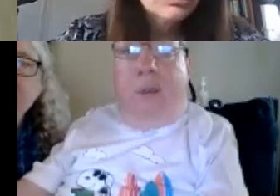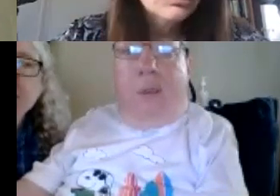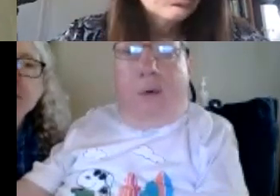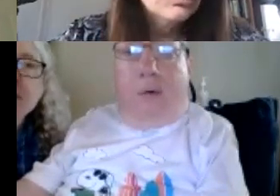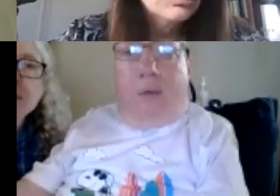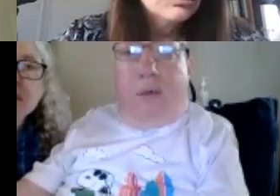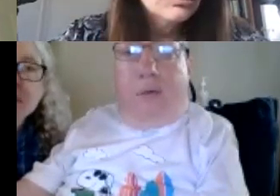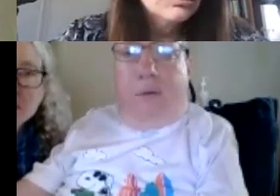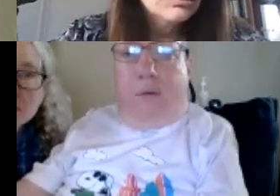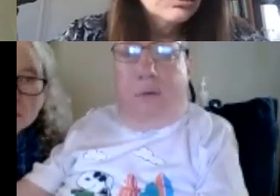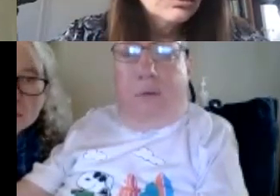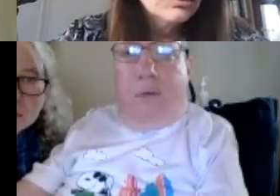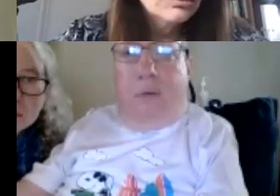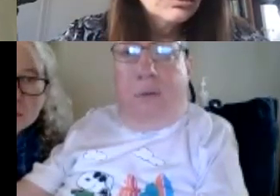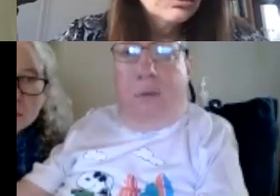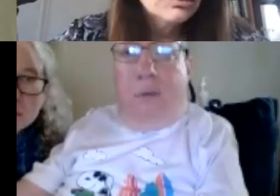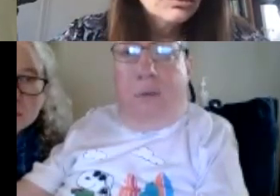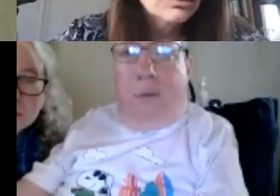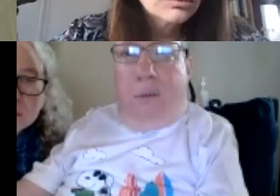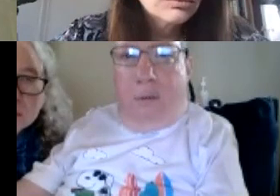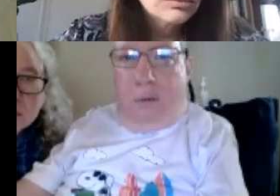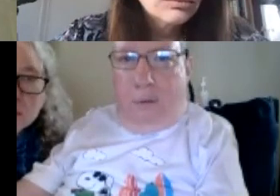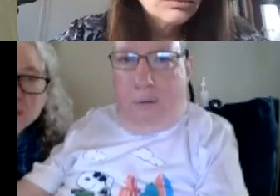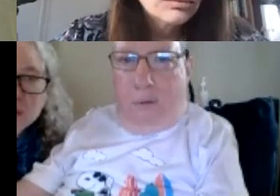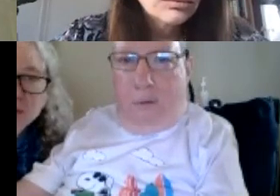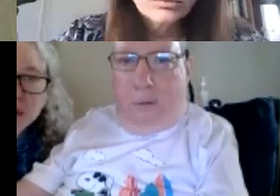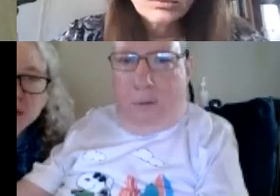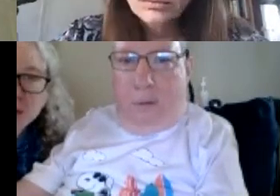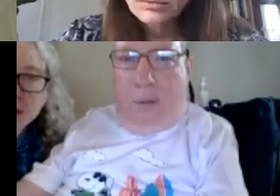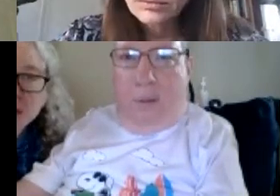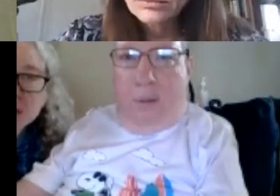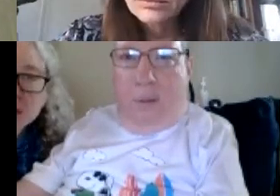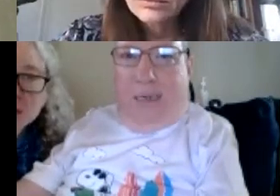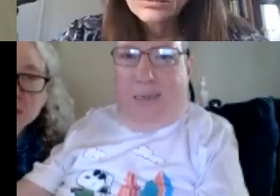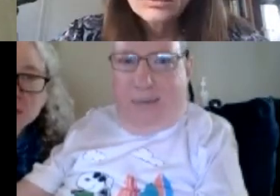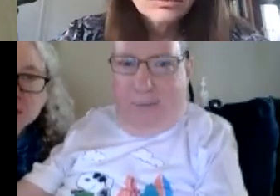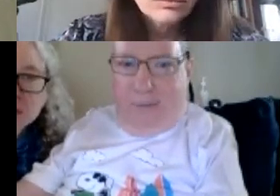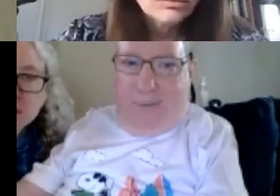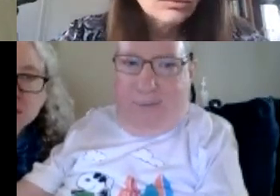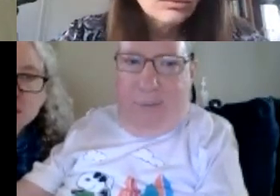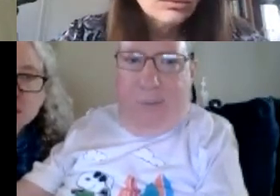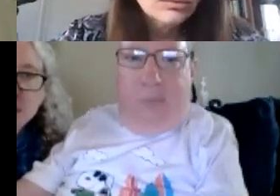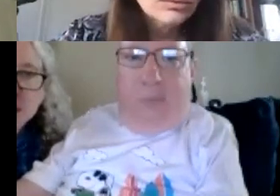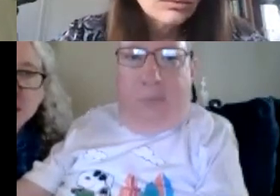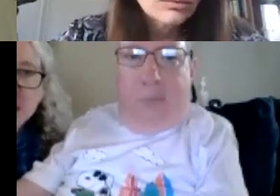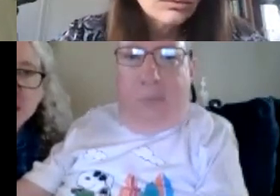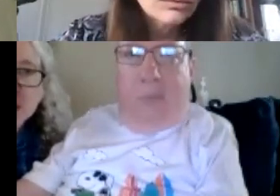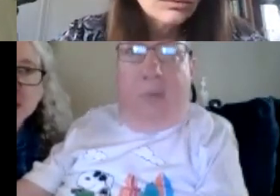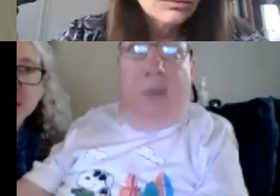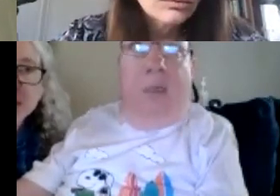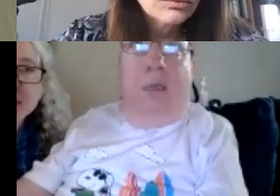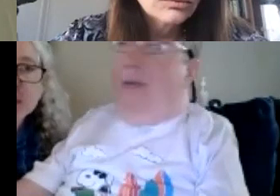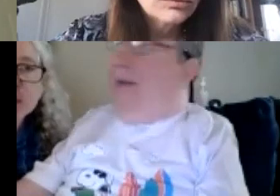precise information, not only lovely. My question goes as to what response immunologically are you